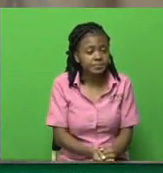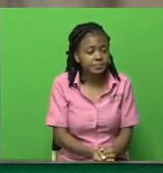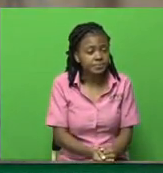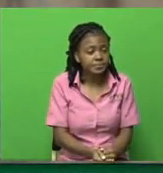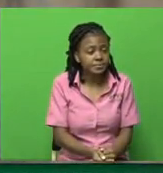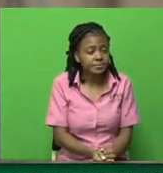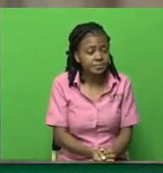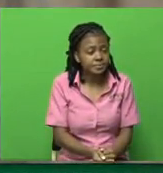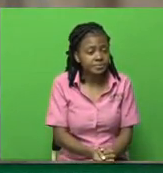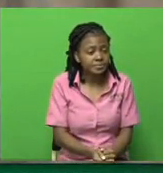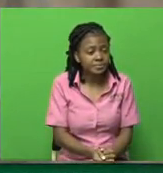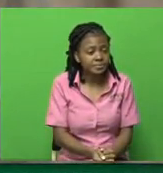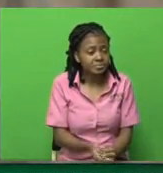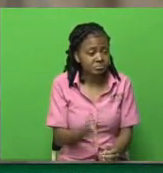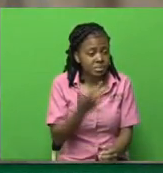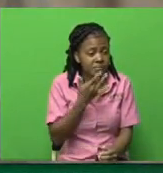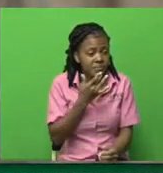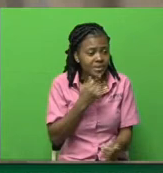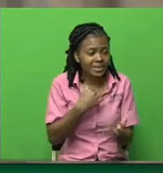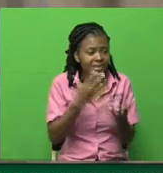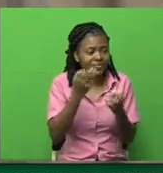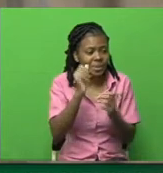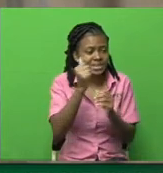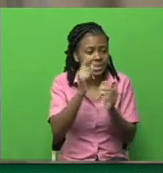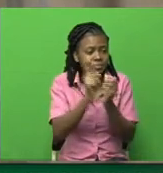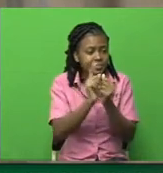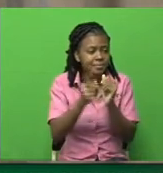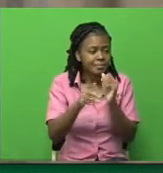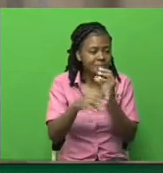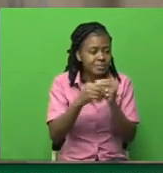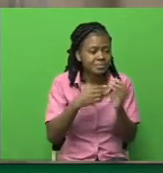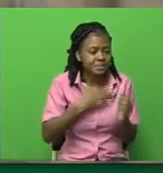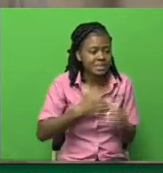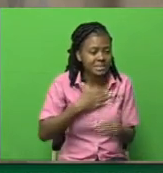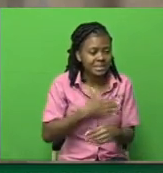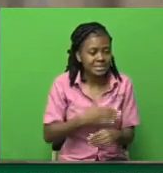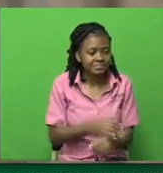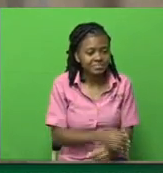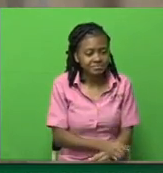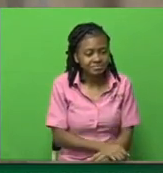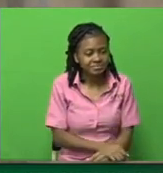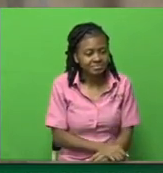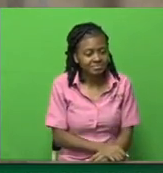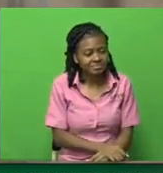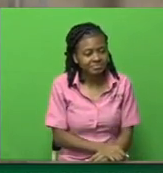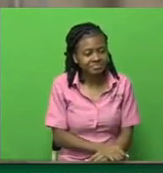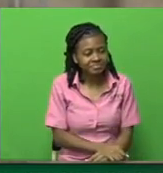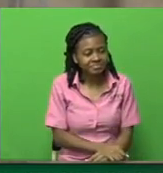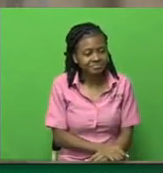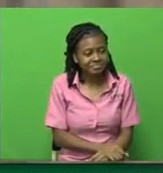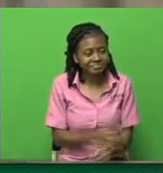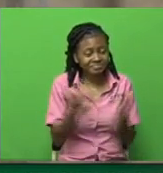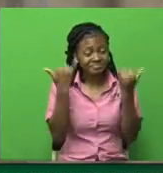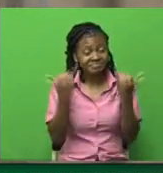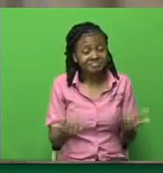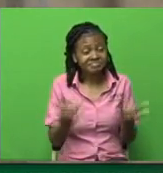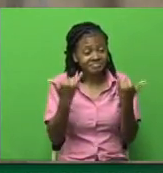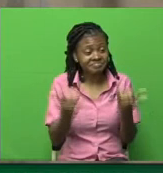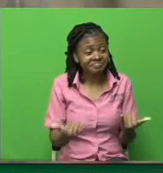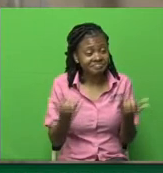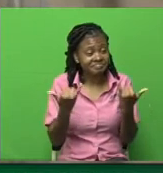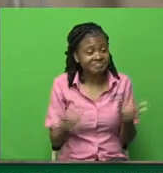have I extended time of 10 minutes please Madam speaker I now turn to the area of